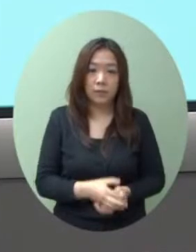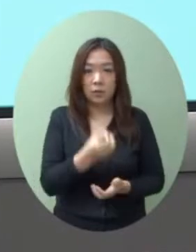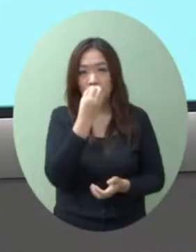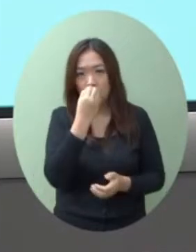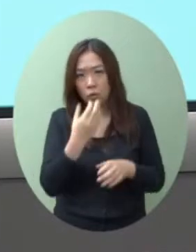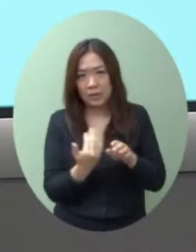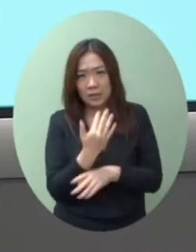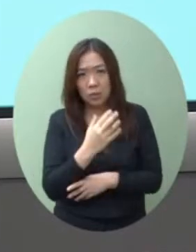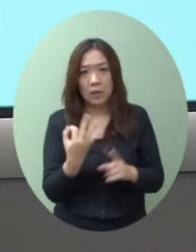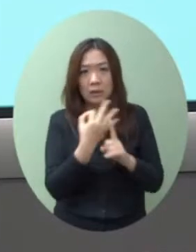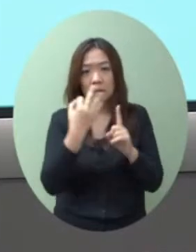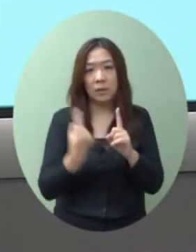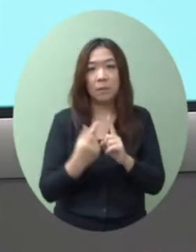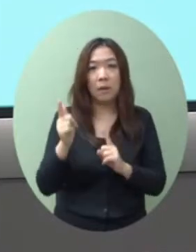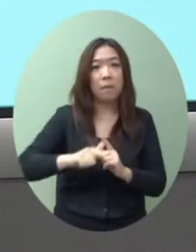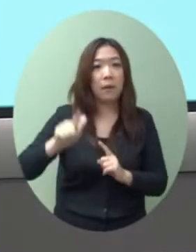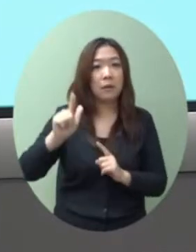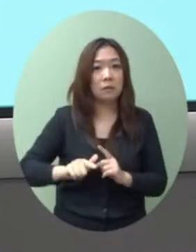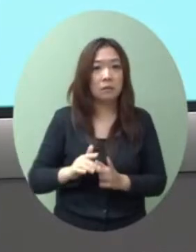And